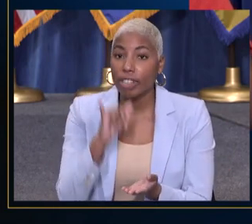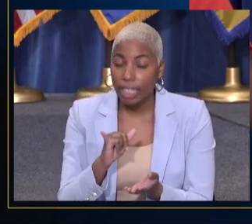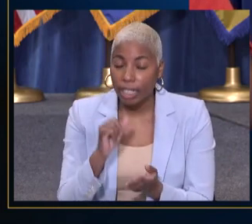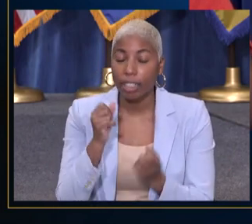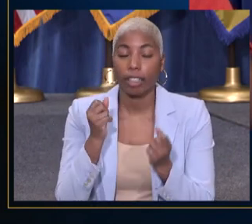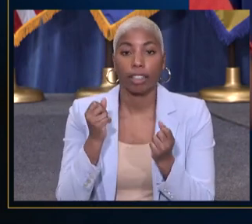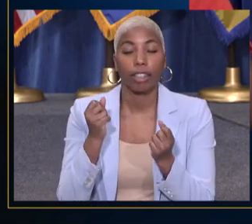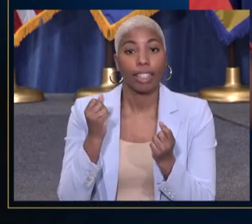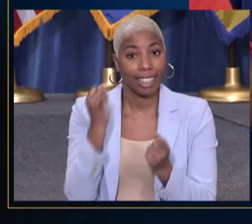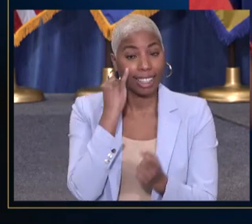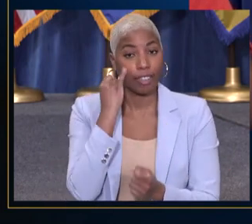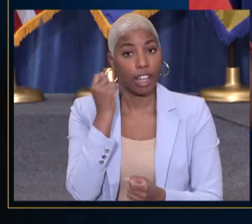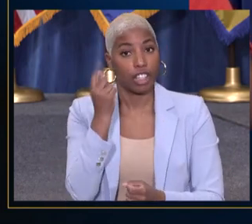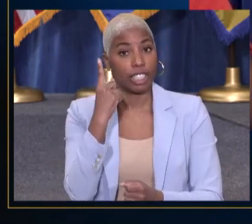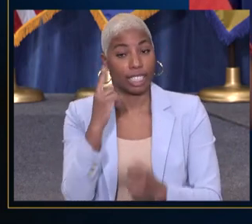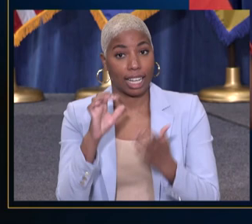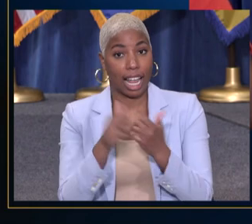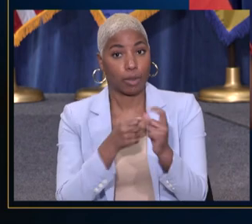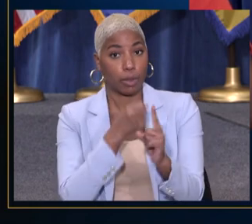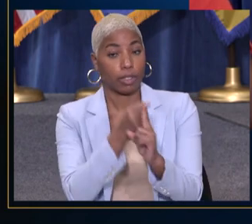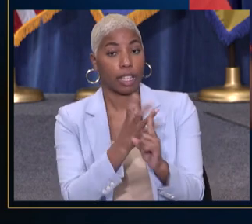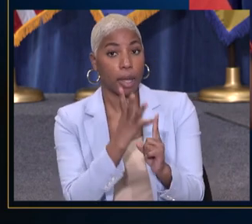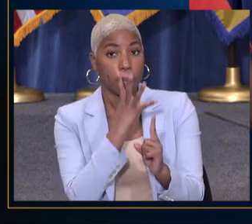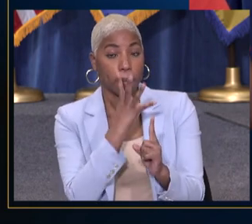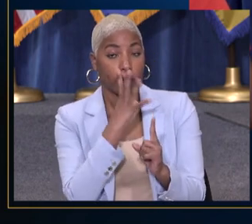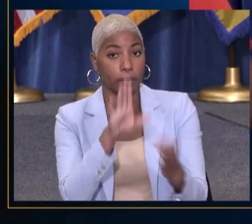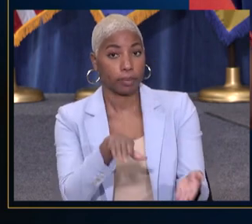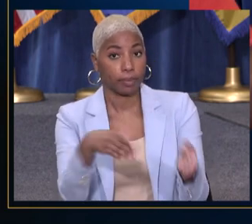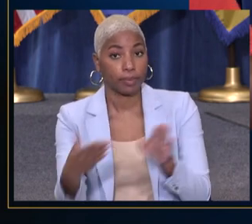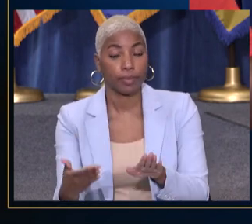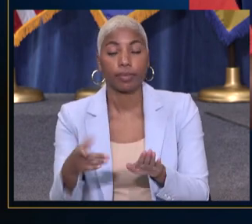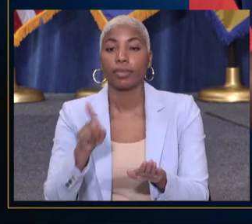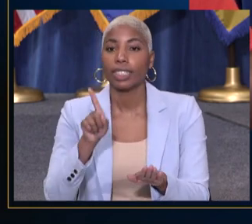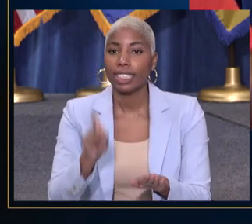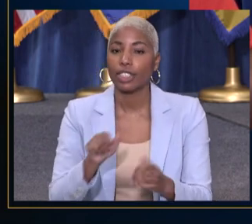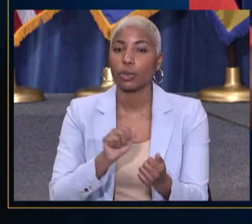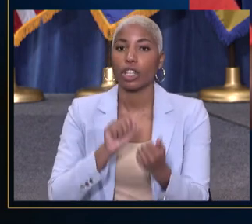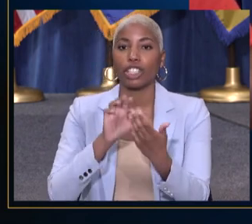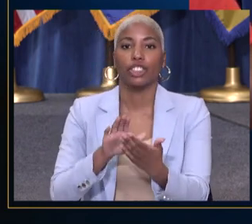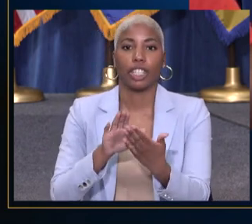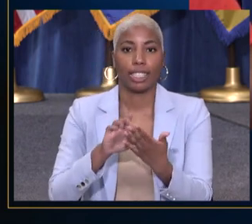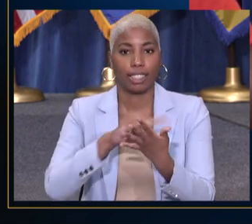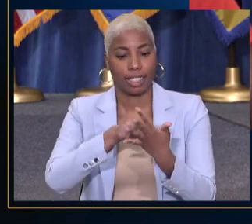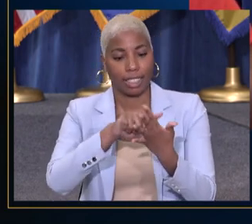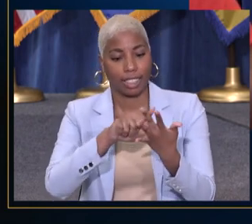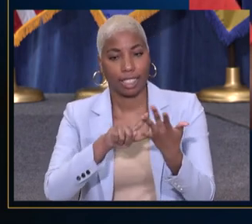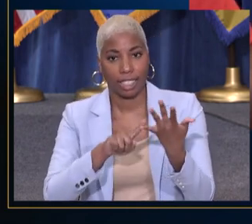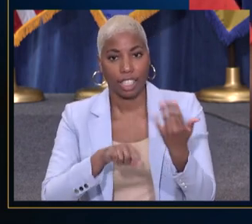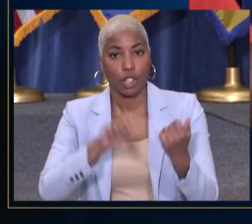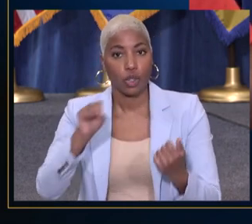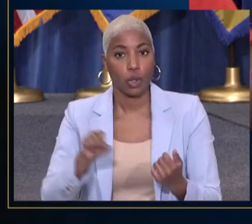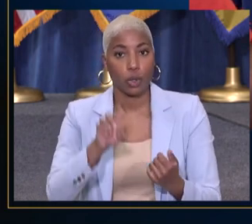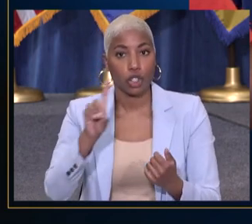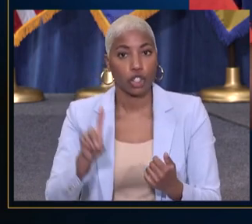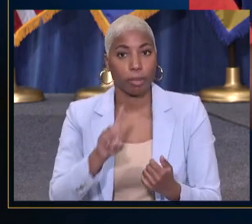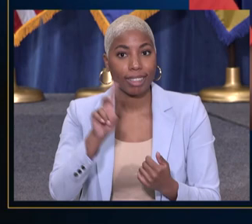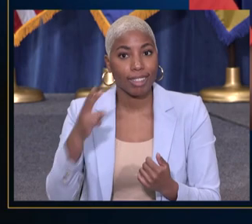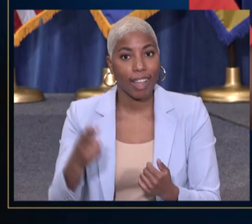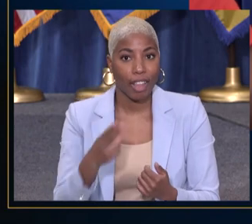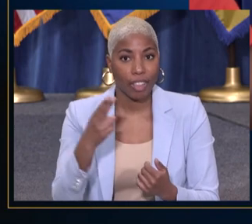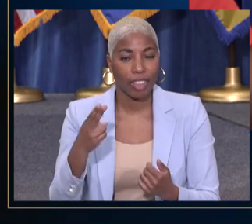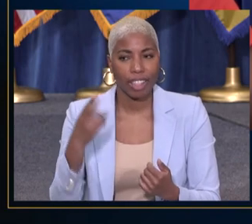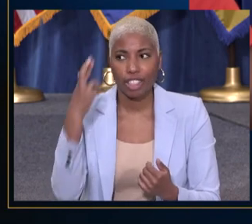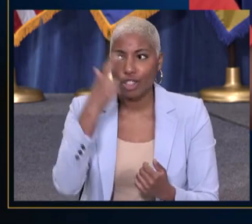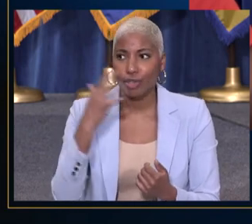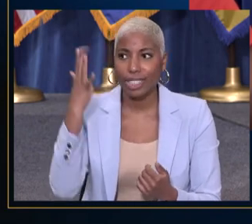understanding that in order to impact maternal mortality, you need to address those social determinants of health. That is what's making